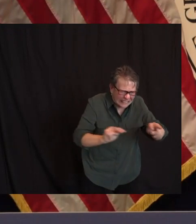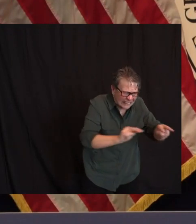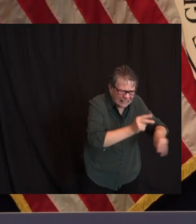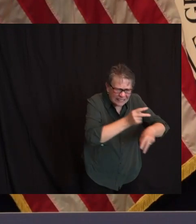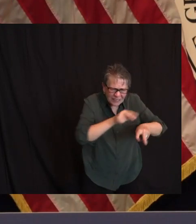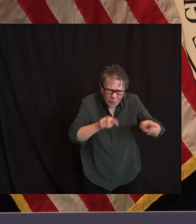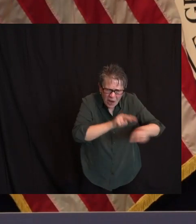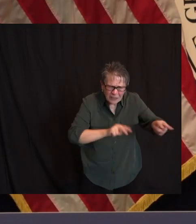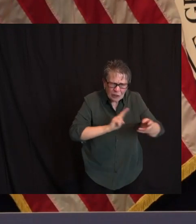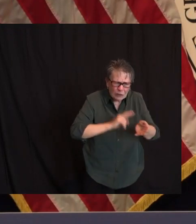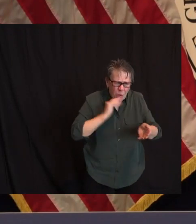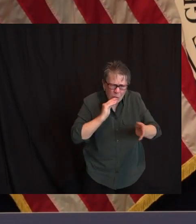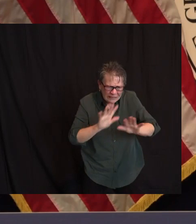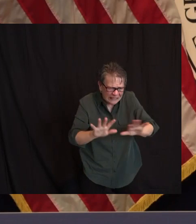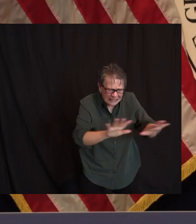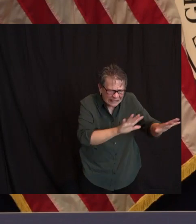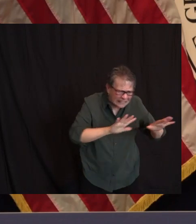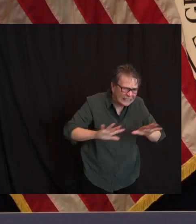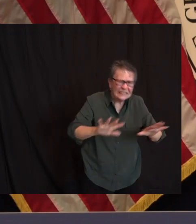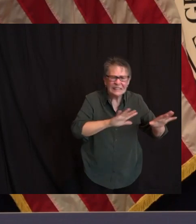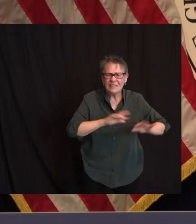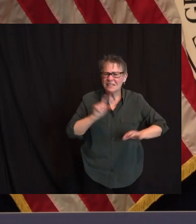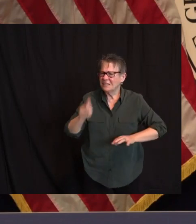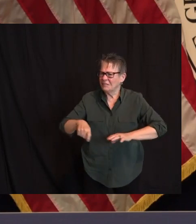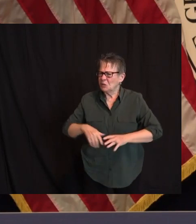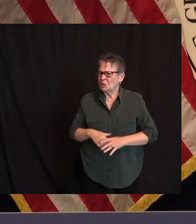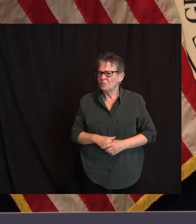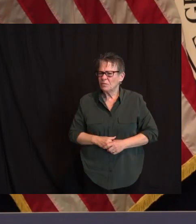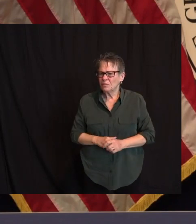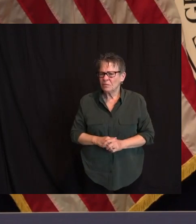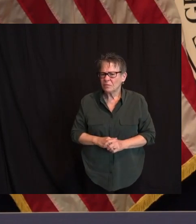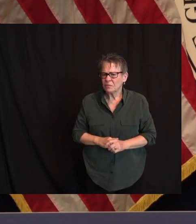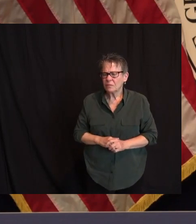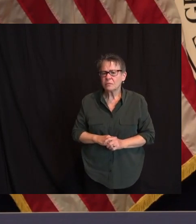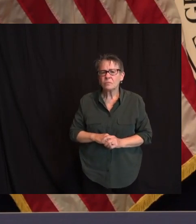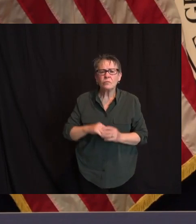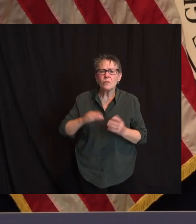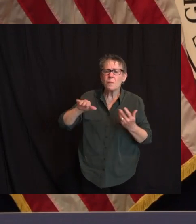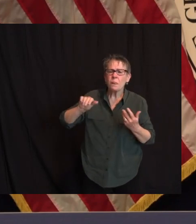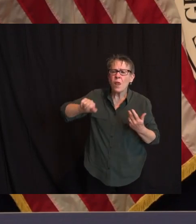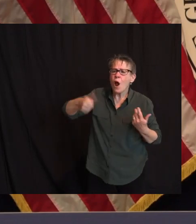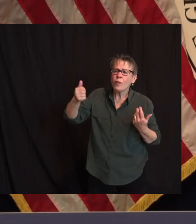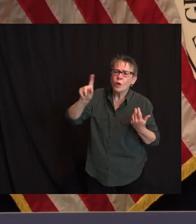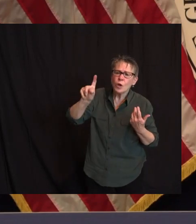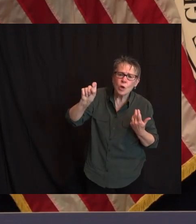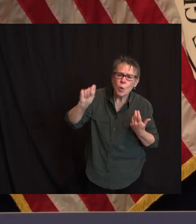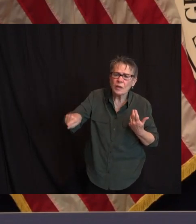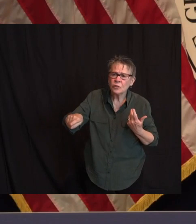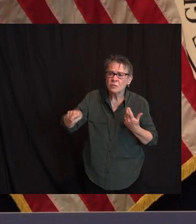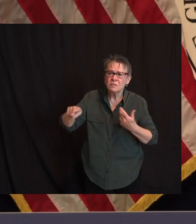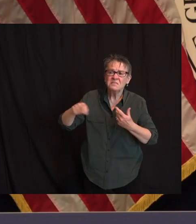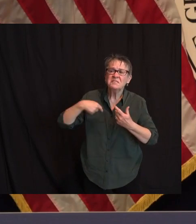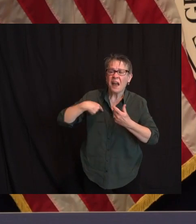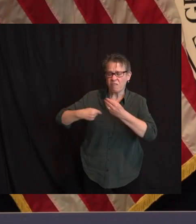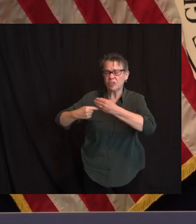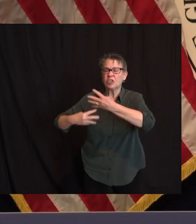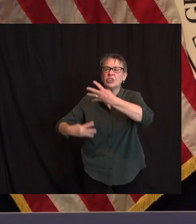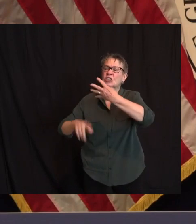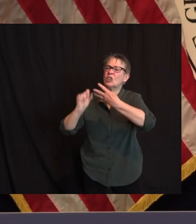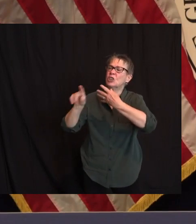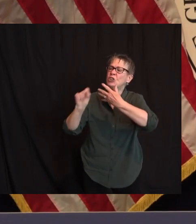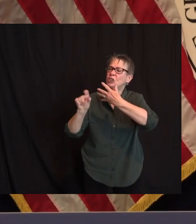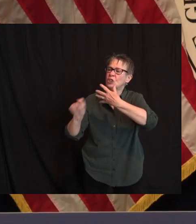have no problem doing that. All right. So first off, why choose July 7th, given that it's just 3 days after the 4th of